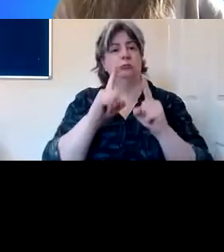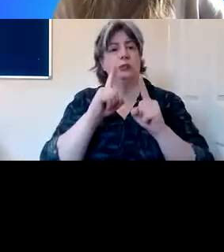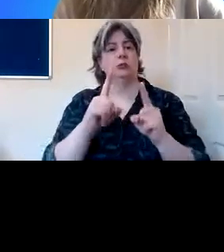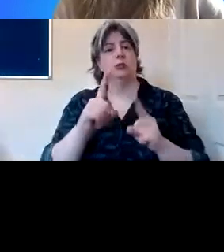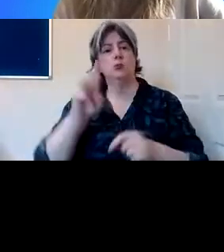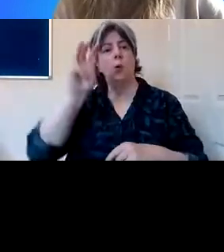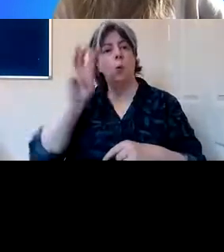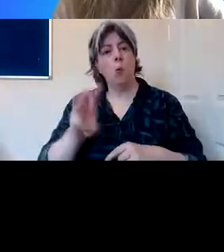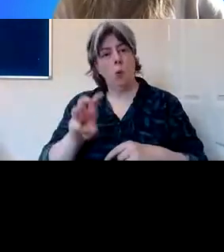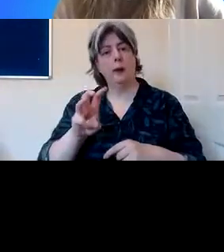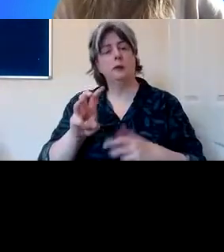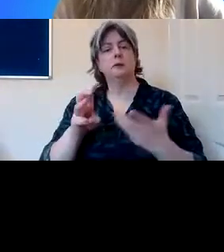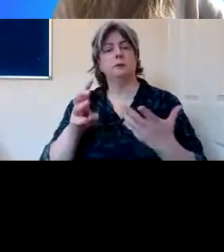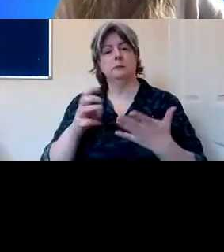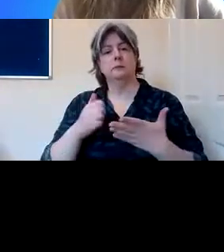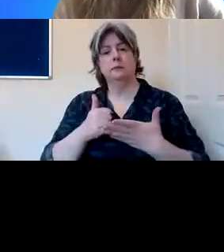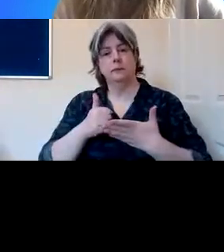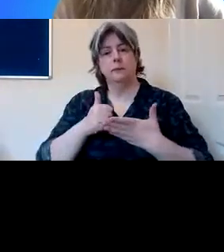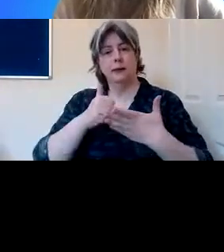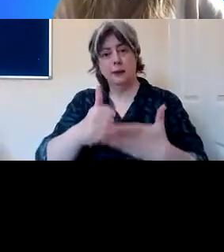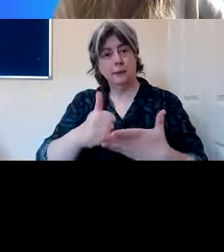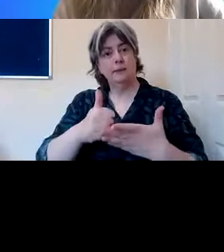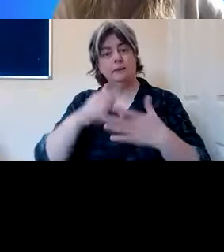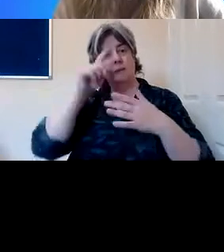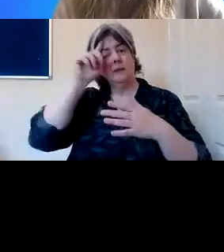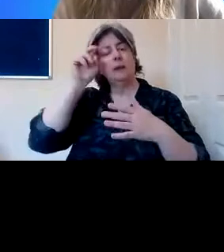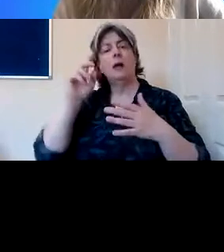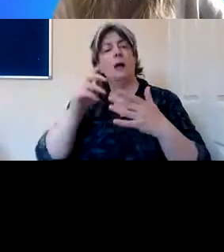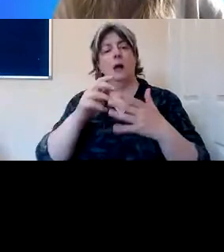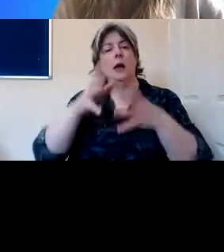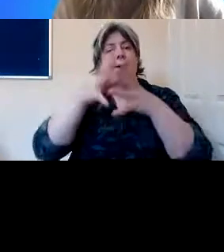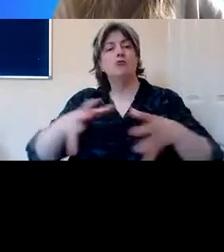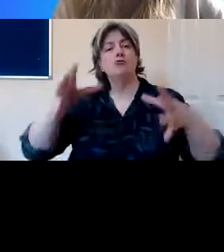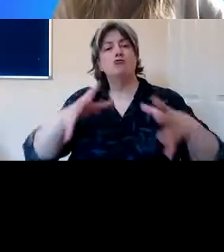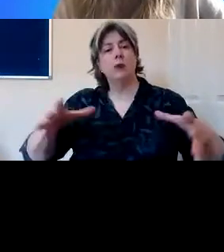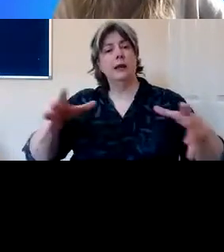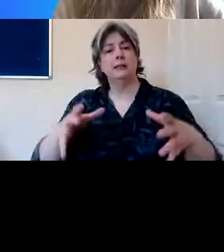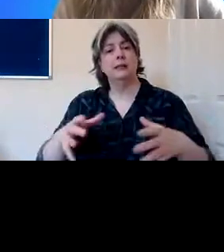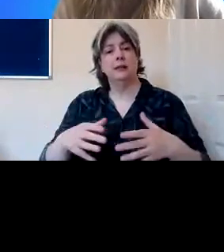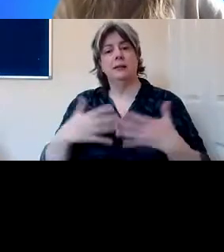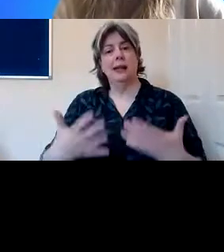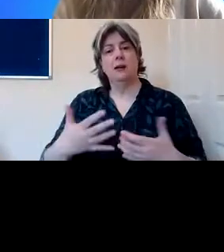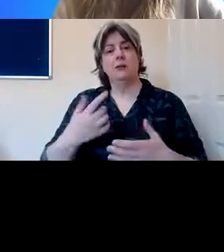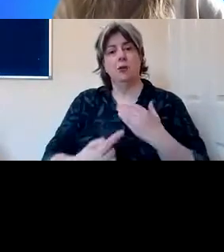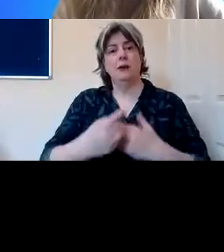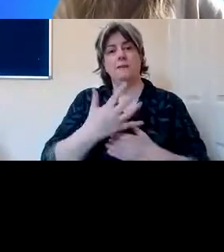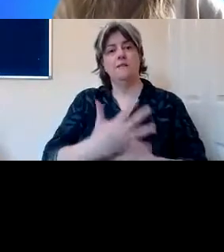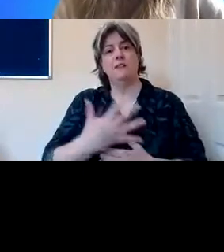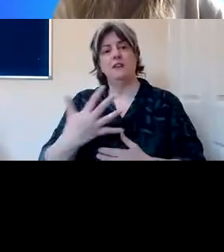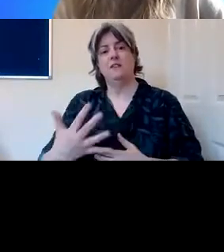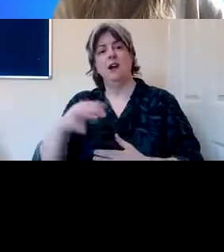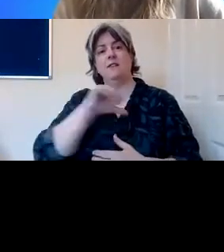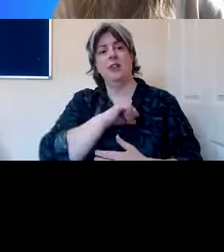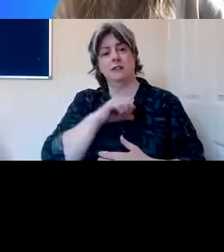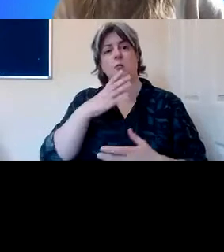in 2002, when there were 38,000 teachers in schools. Currently in Wales, there are only 35,000. We will get